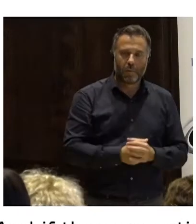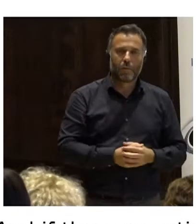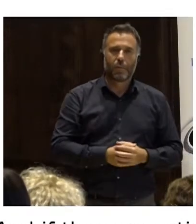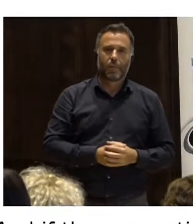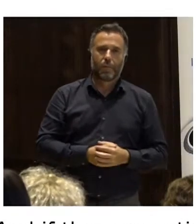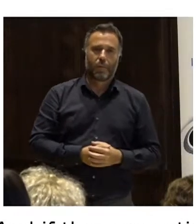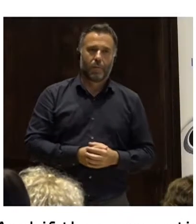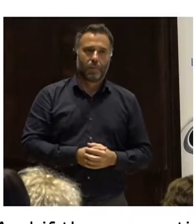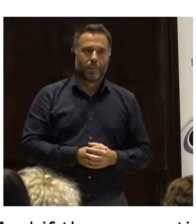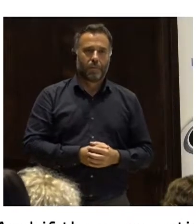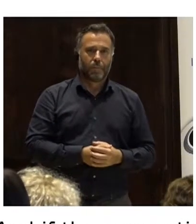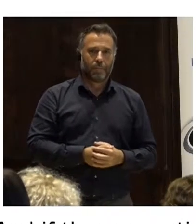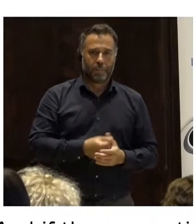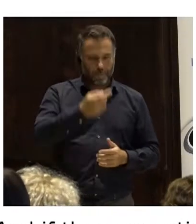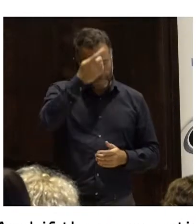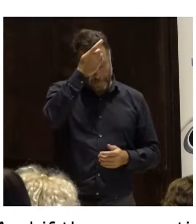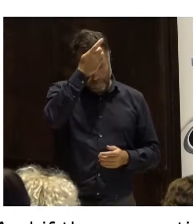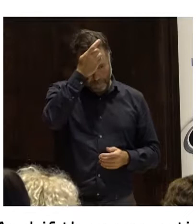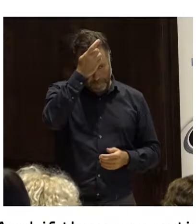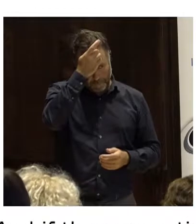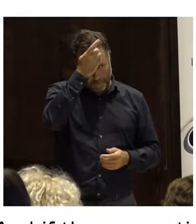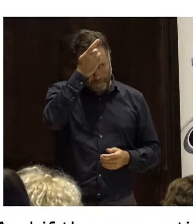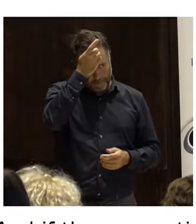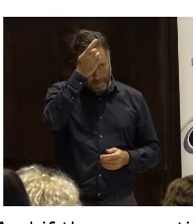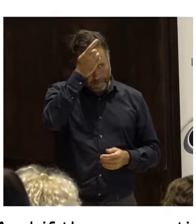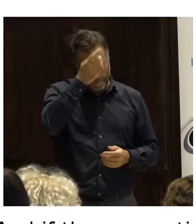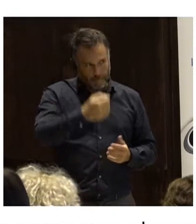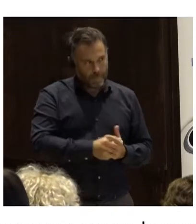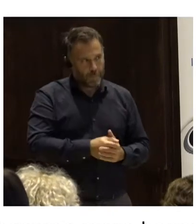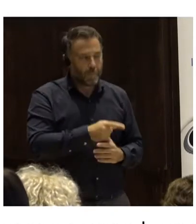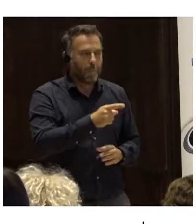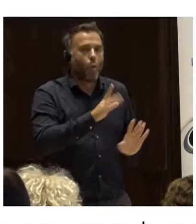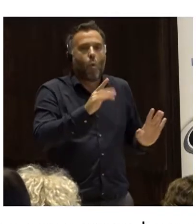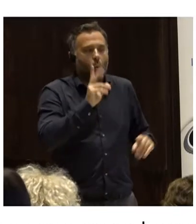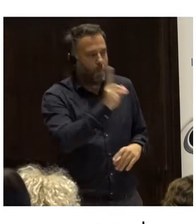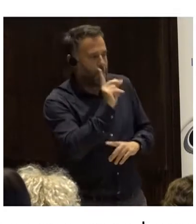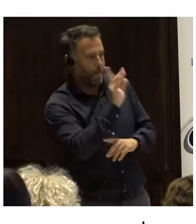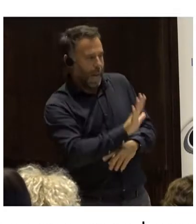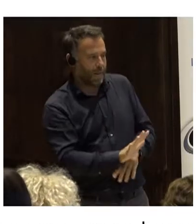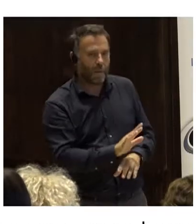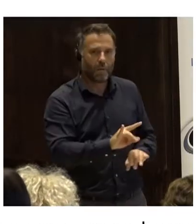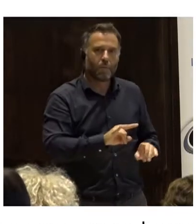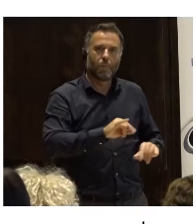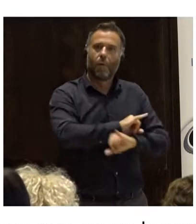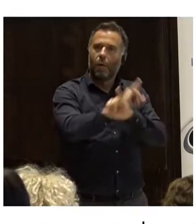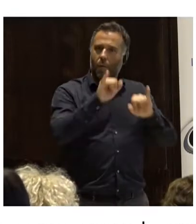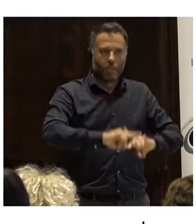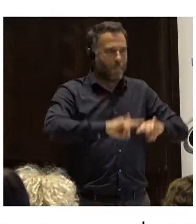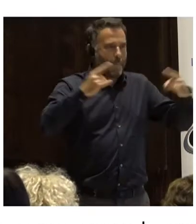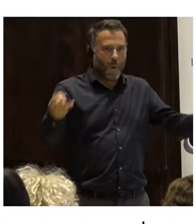they look more happy than usual. So this is very important too, and it is not